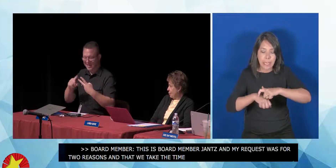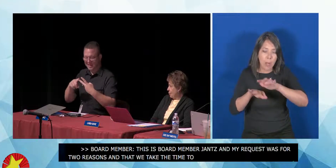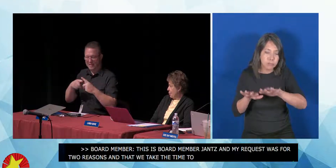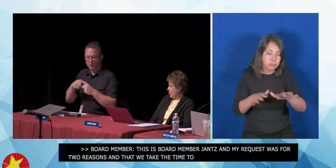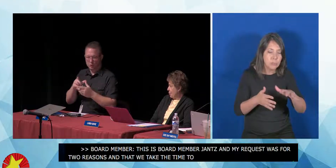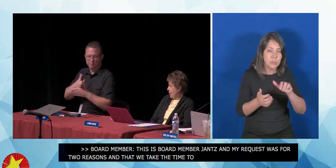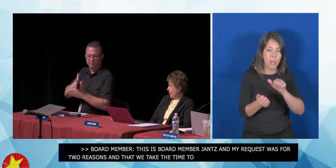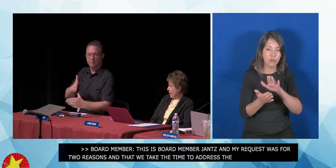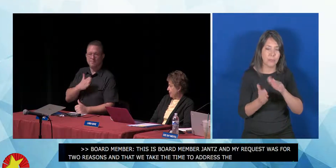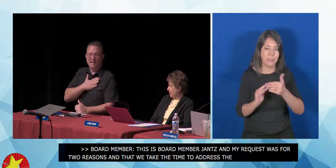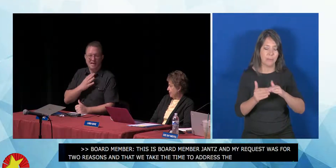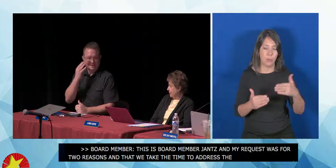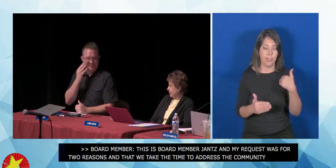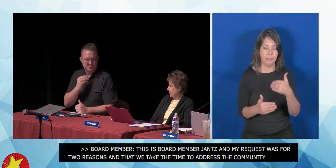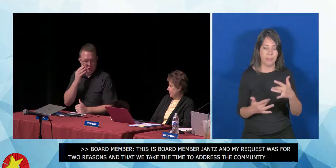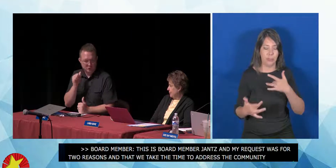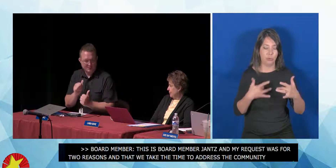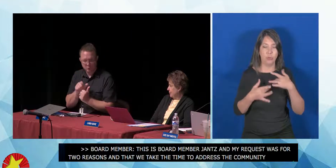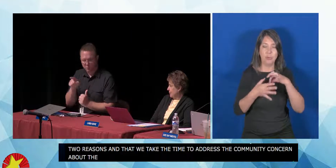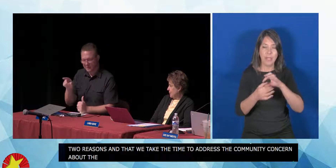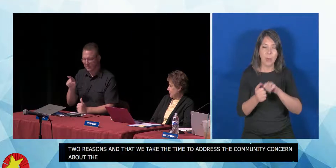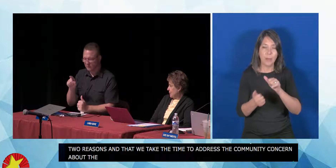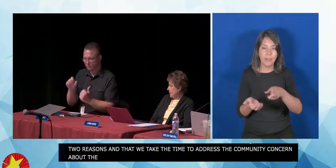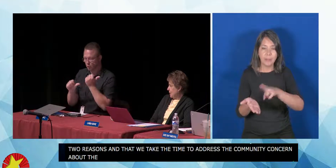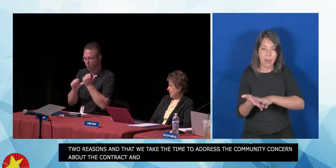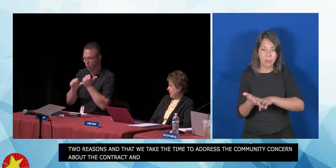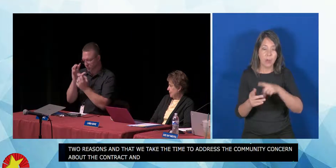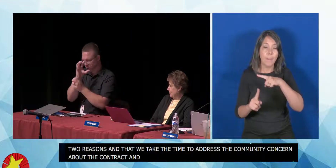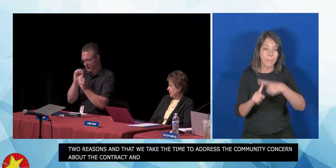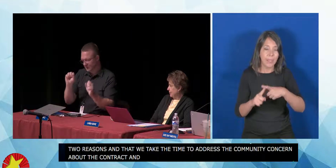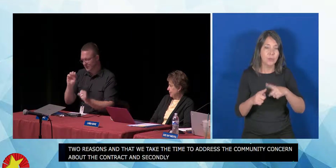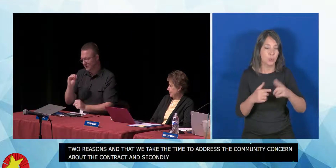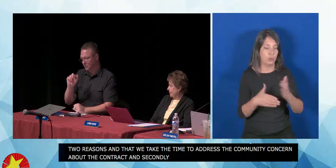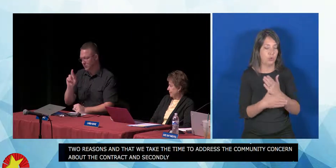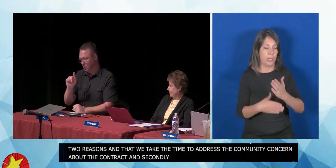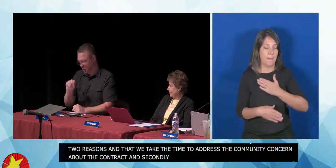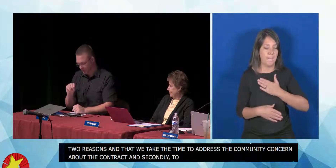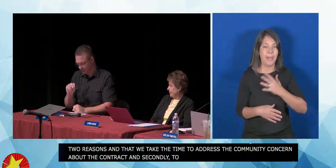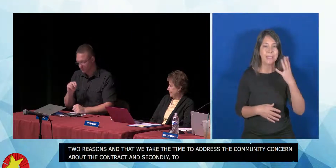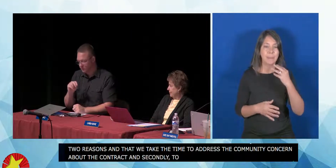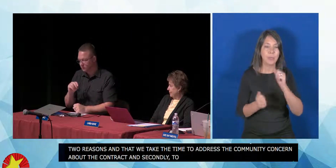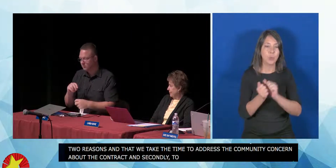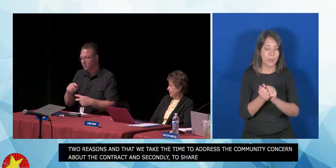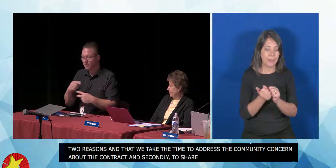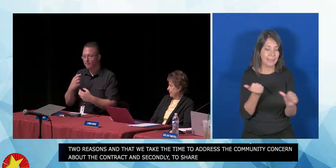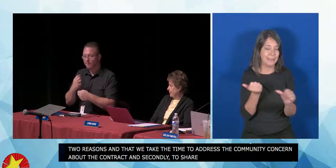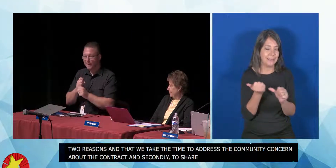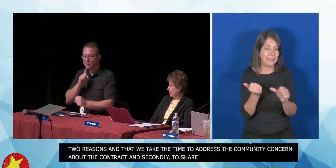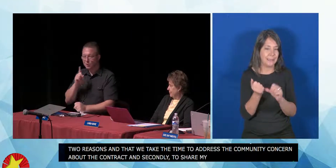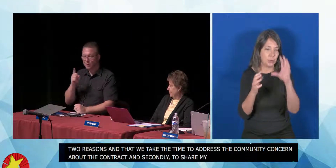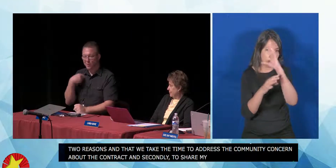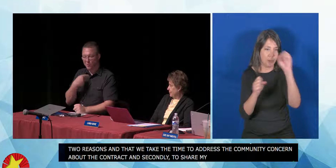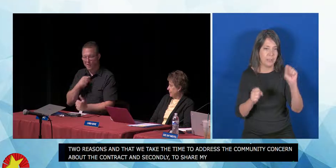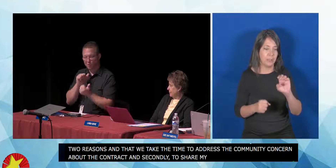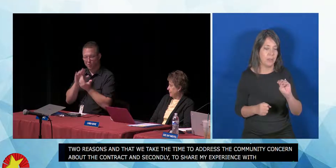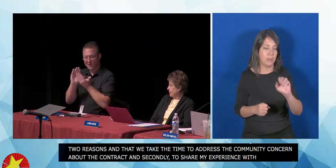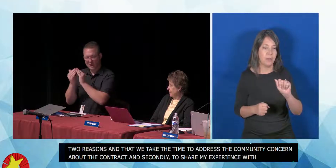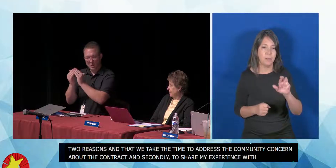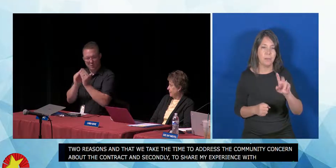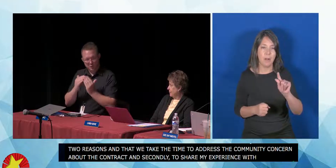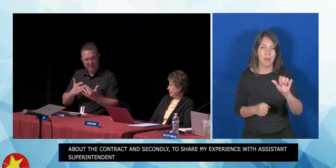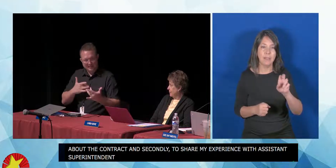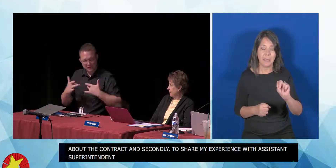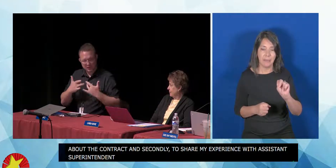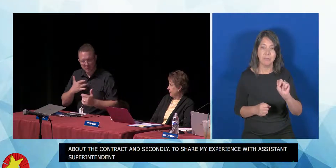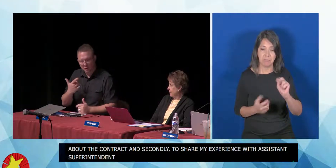about the contract, and secondly, to share my experience with Assistant Superintendent Martin.